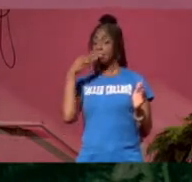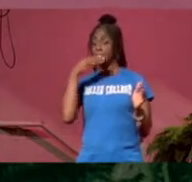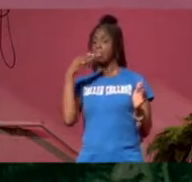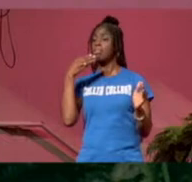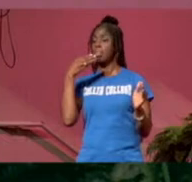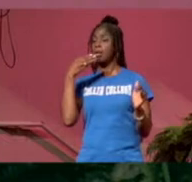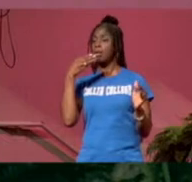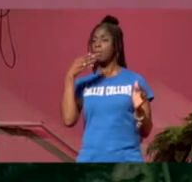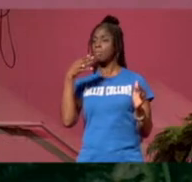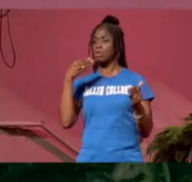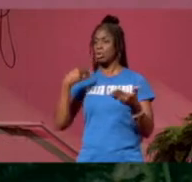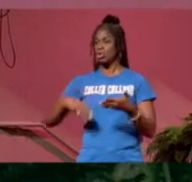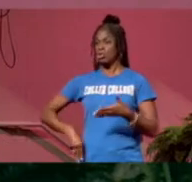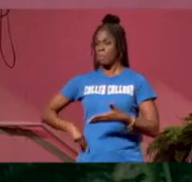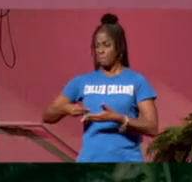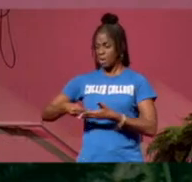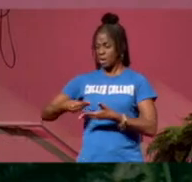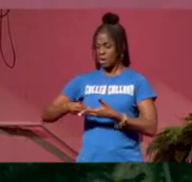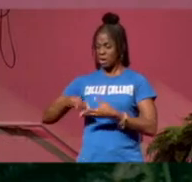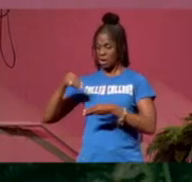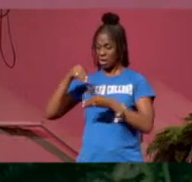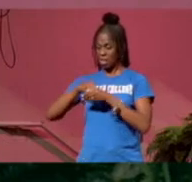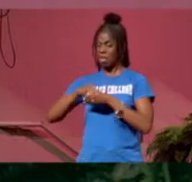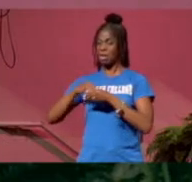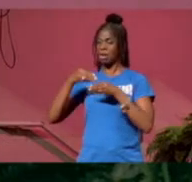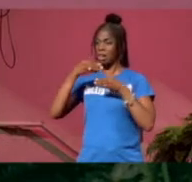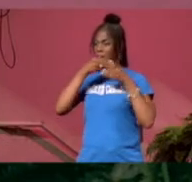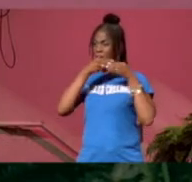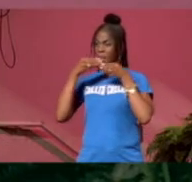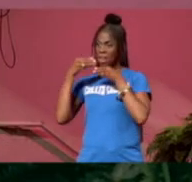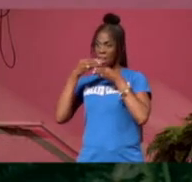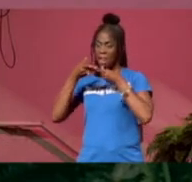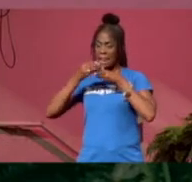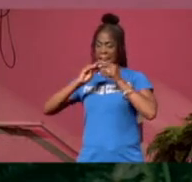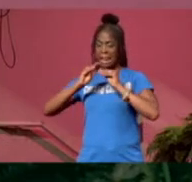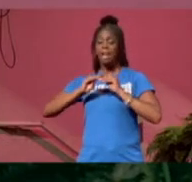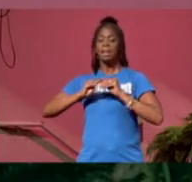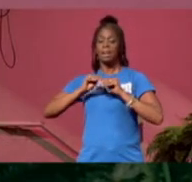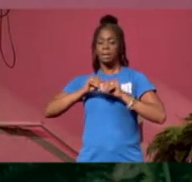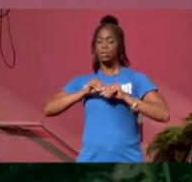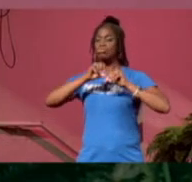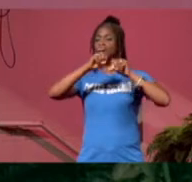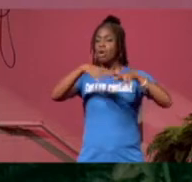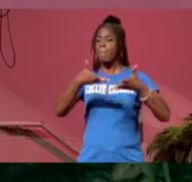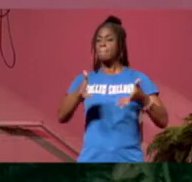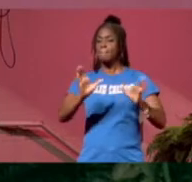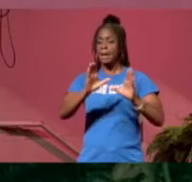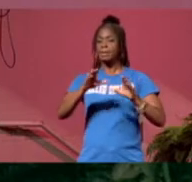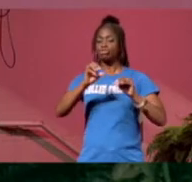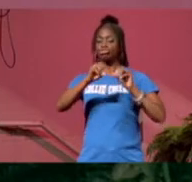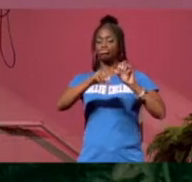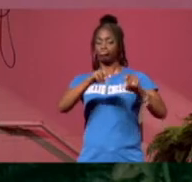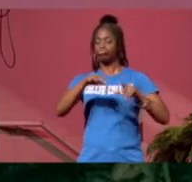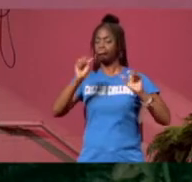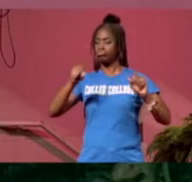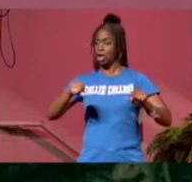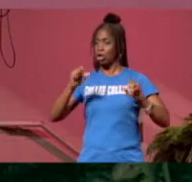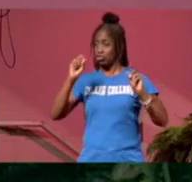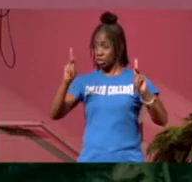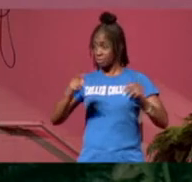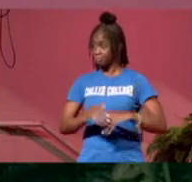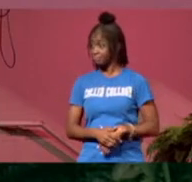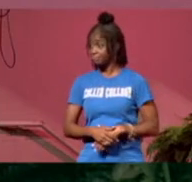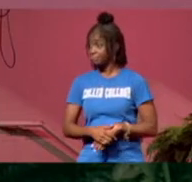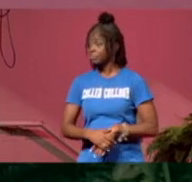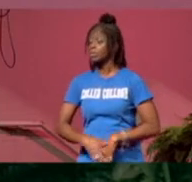depart. You can deposit your gifts there after we pray over them as we make our way out today. All right.